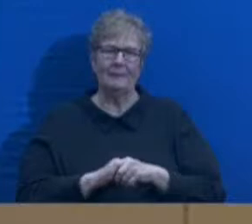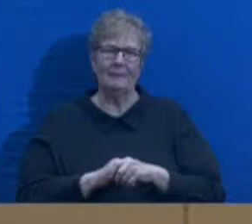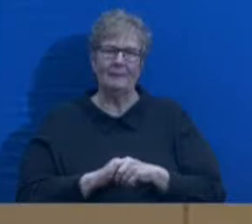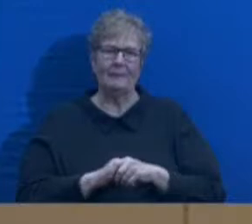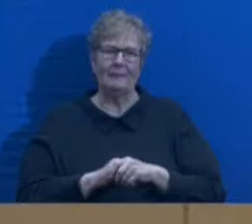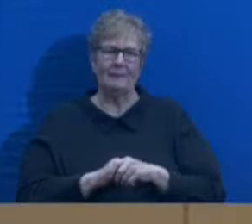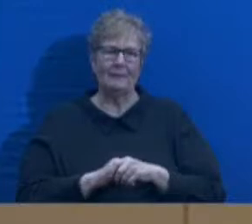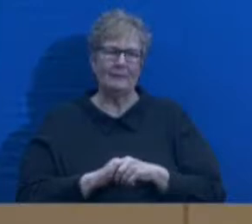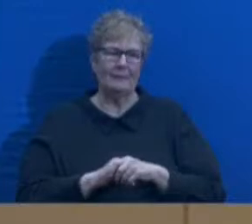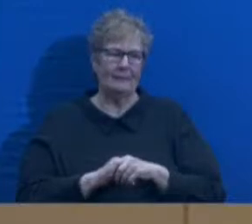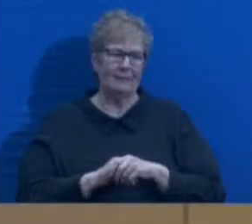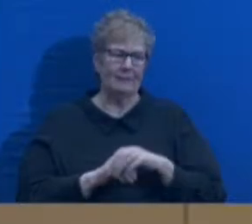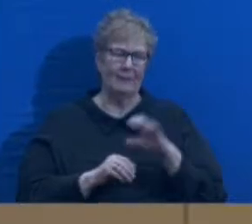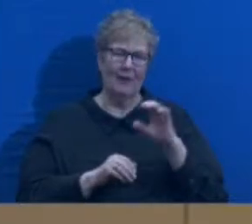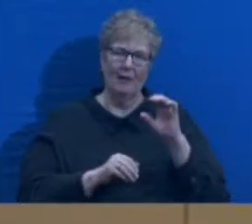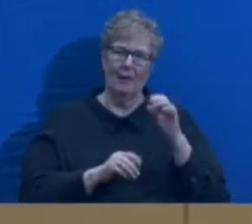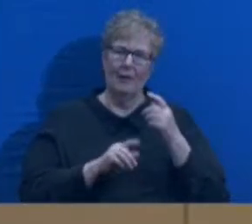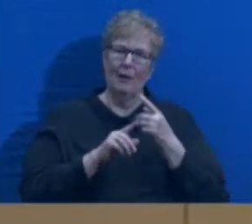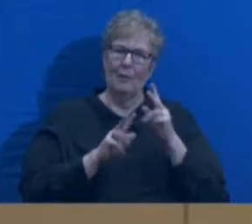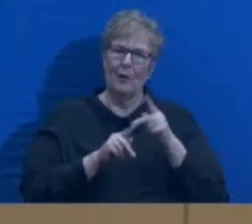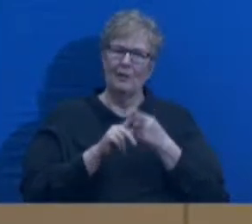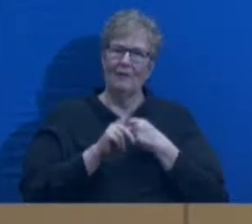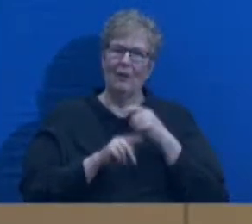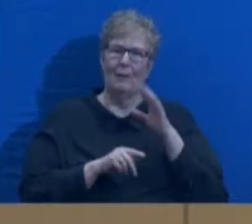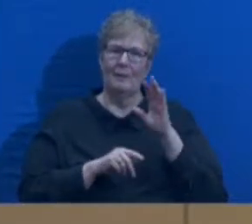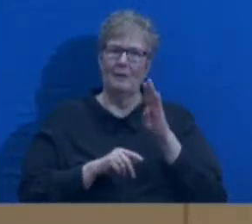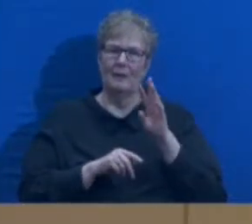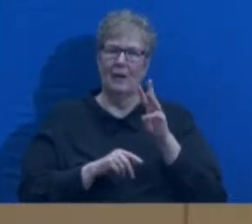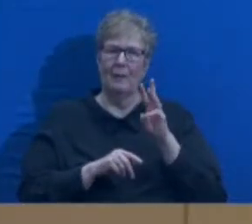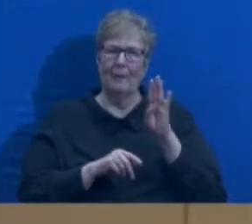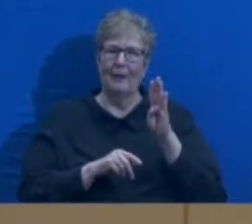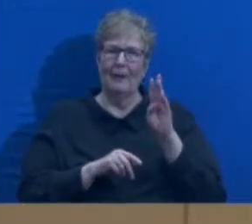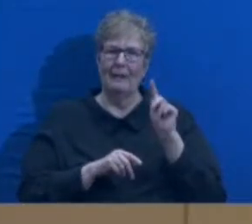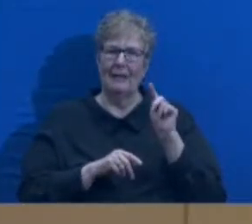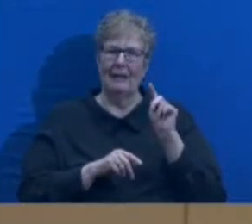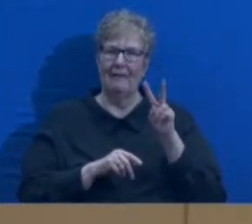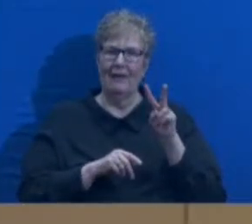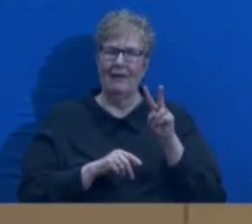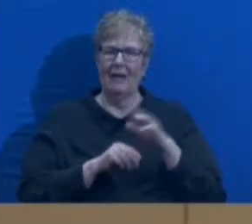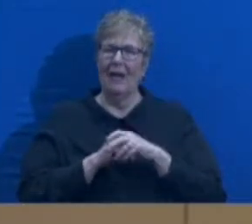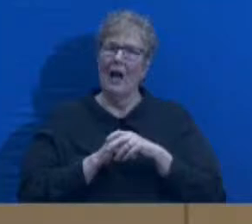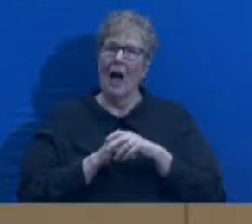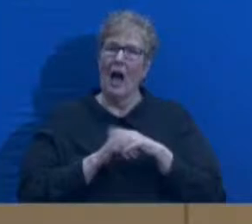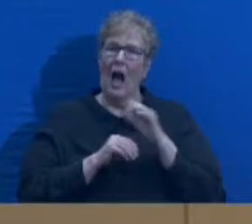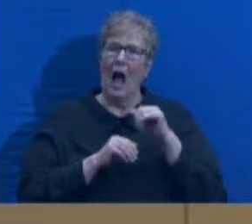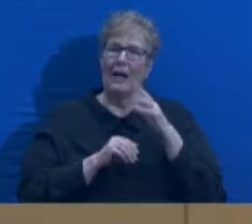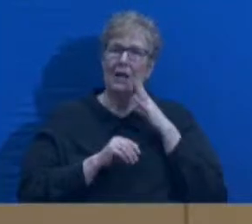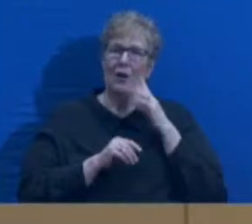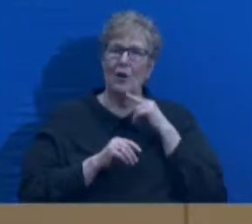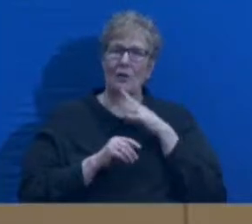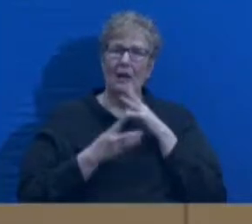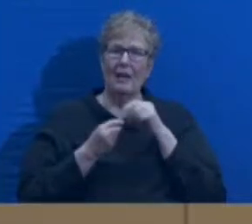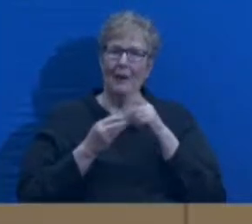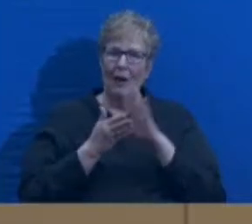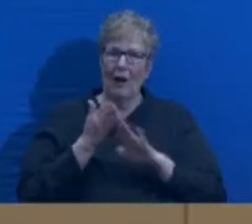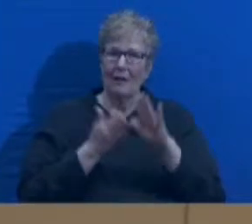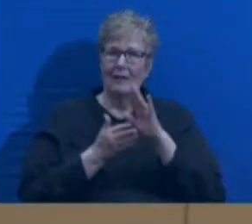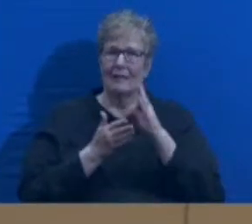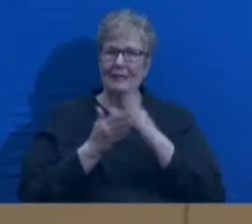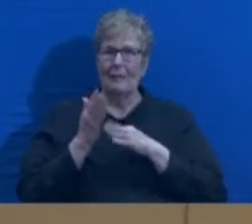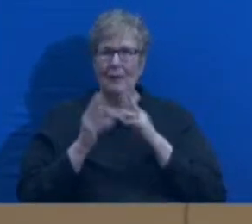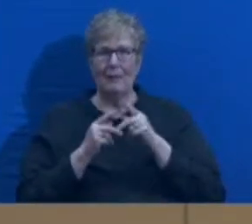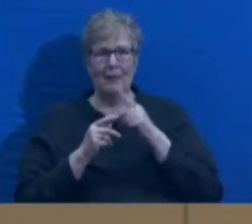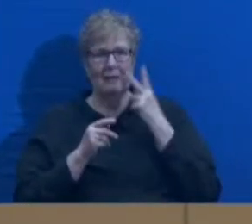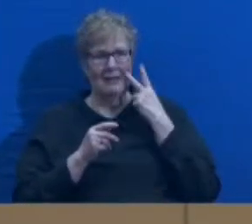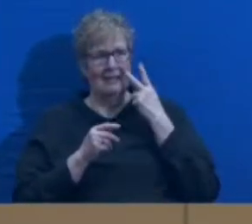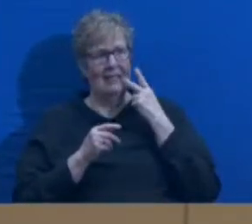Hi, Gibbie. This is Christy O'Connor from WBTV. In regards to higher education, I know some universities in North Carolina